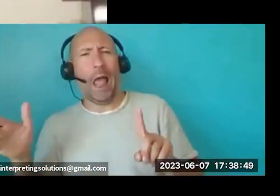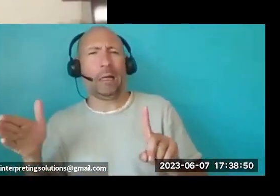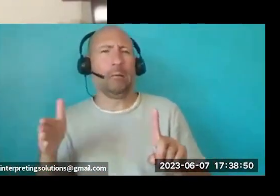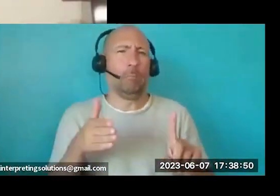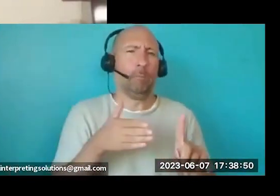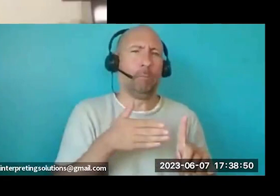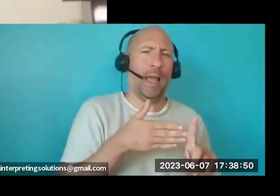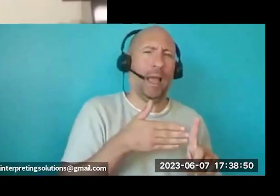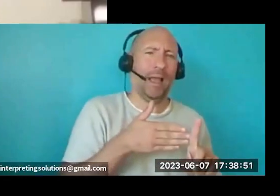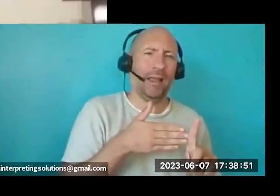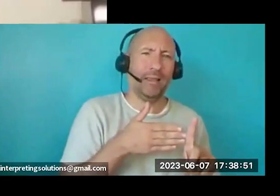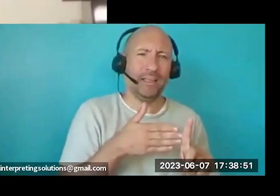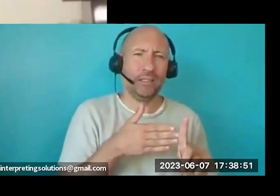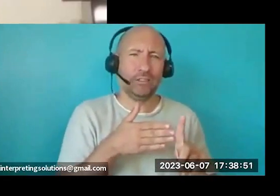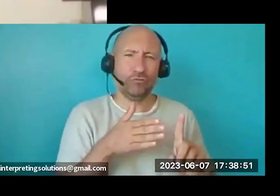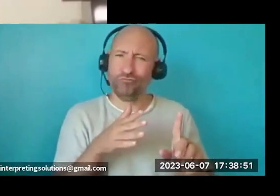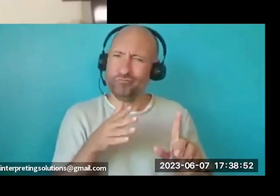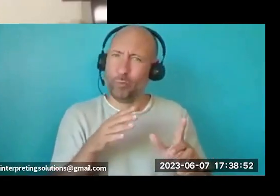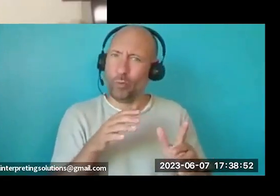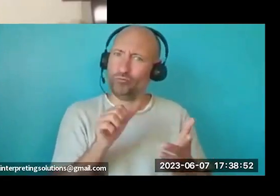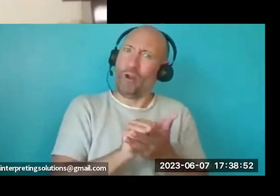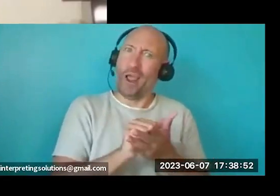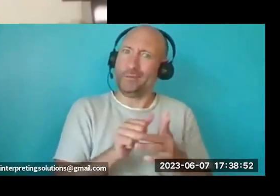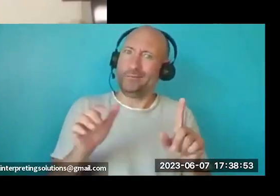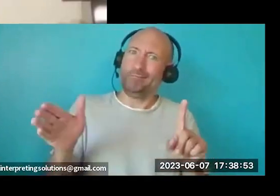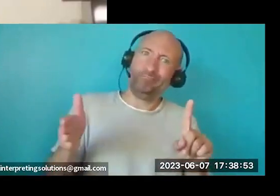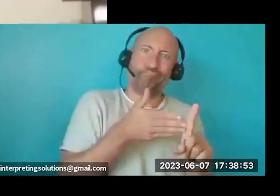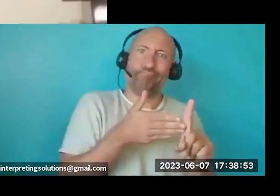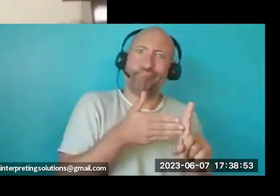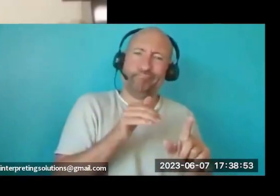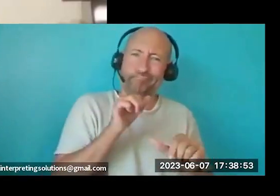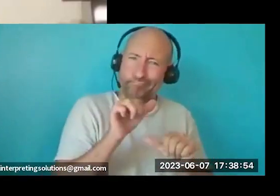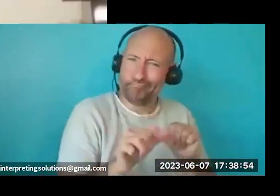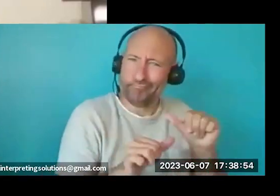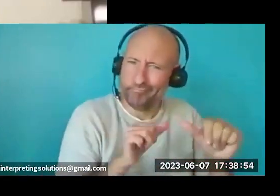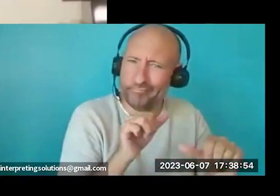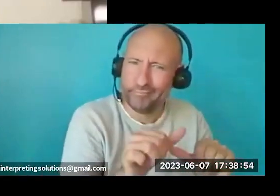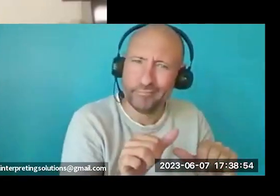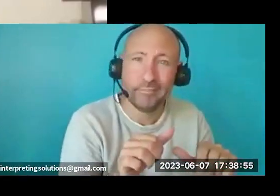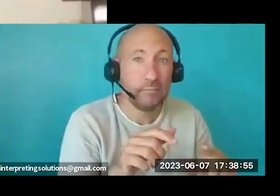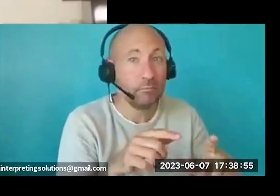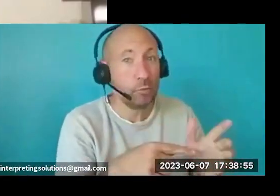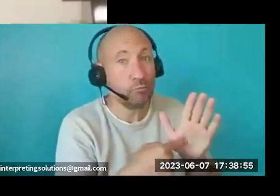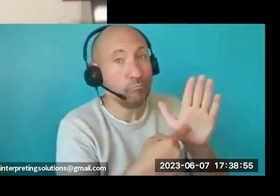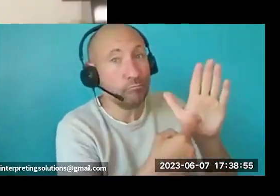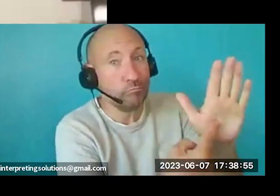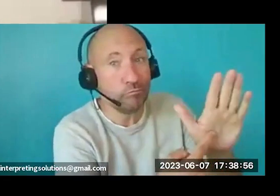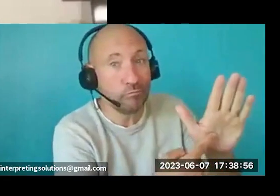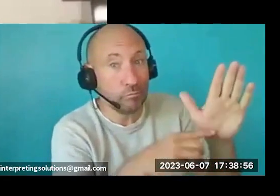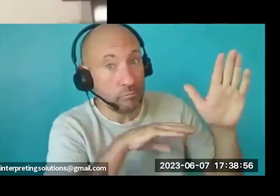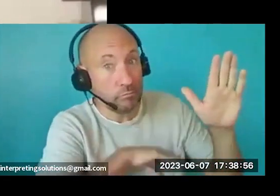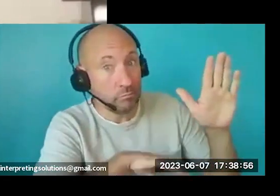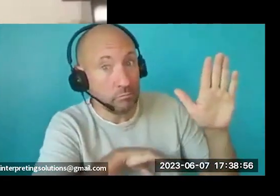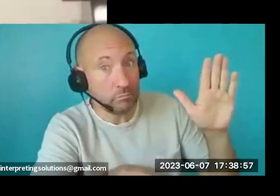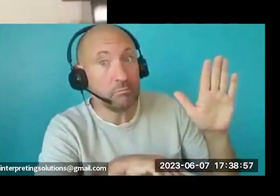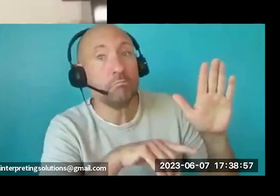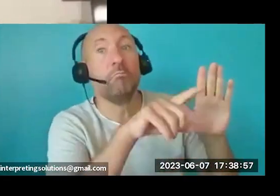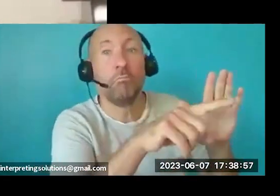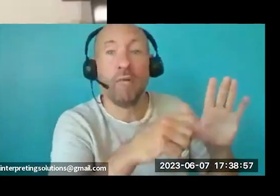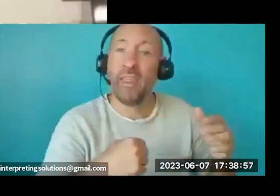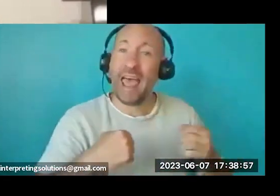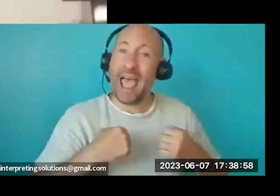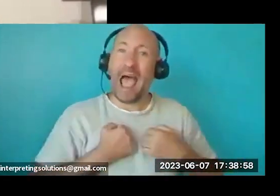and make a correction. And if everything resonates well with the artist, we also bring our own